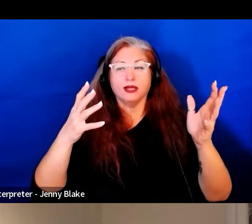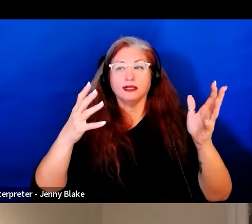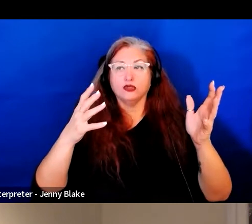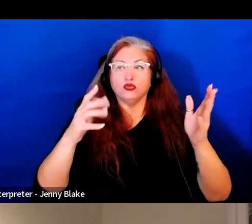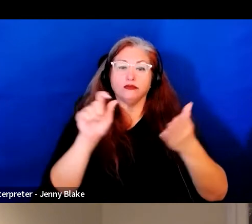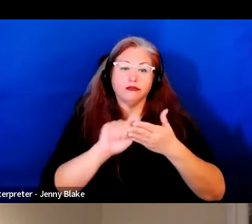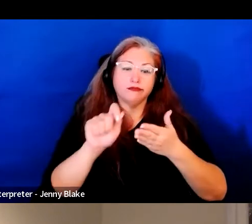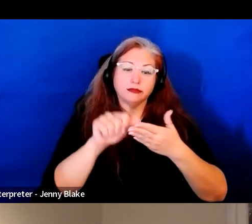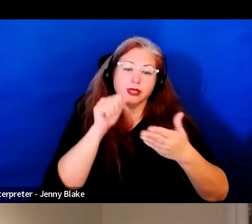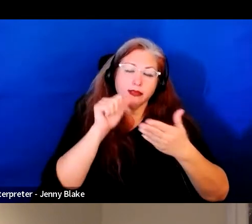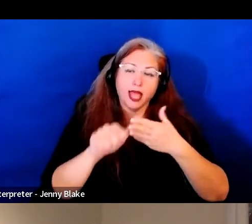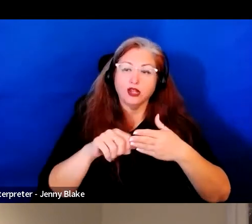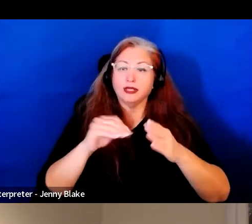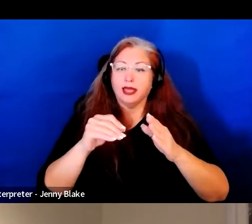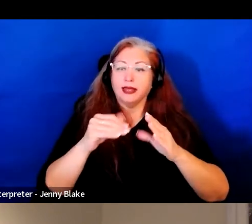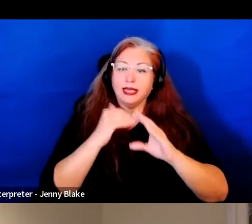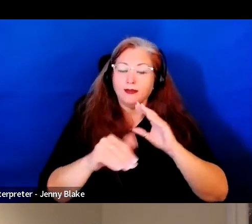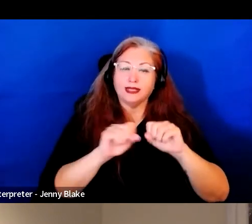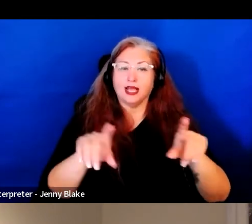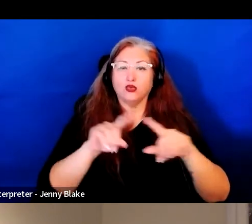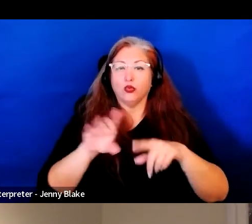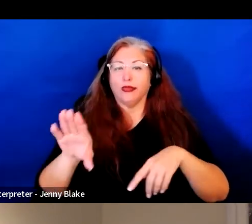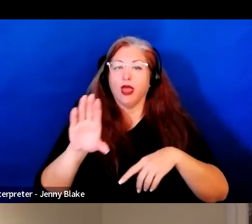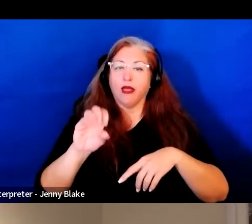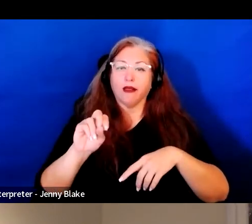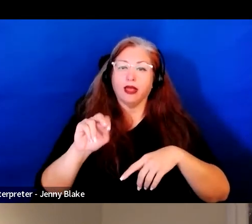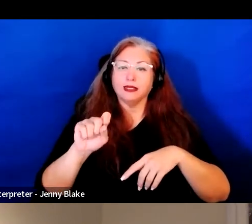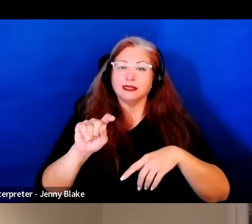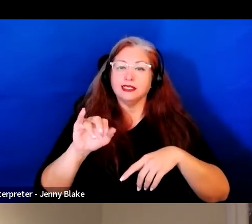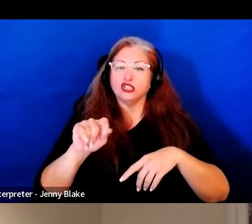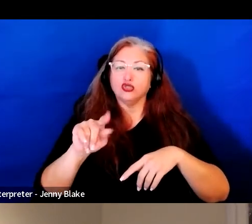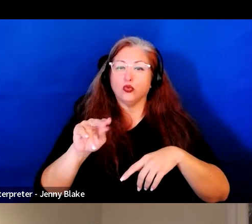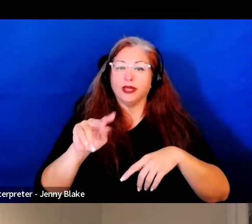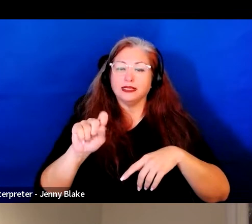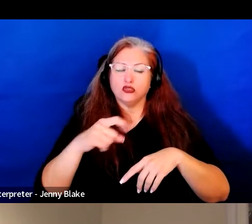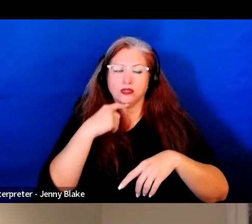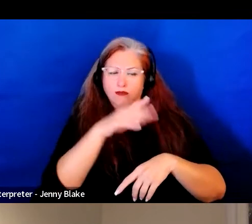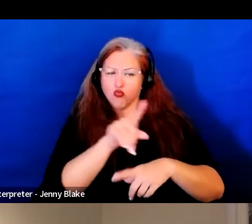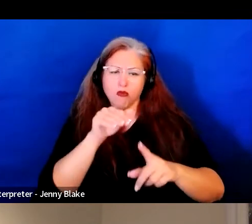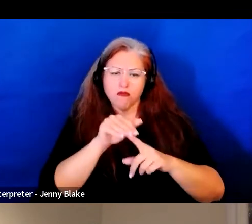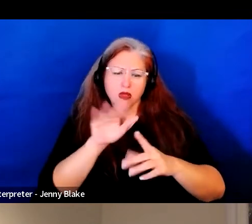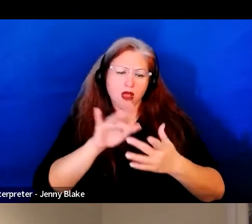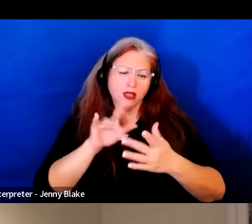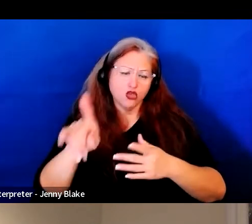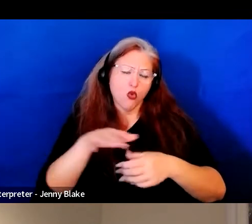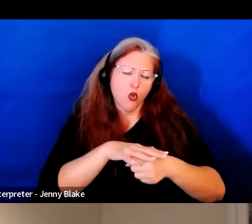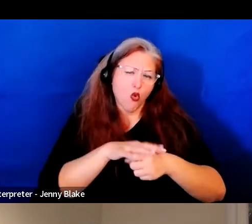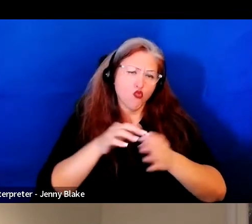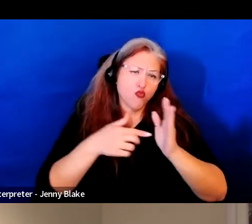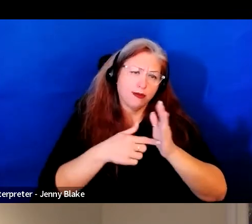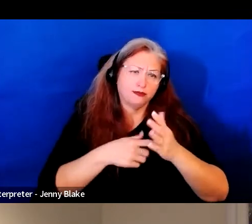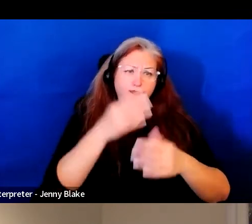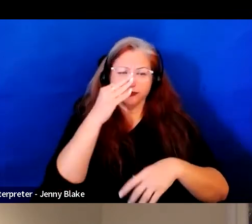letters and emails to their constituency. So they say, you know, contact your representatives, local representatives, and let them know that, you know,